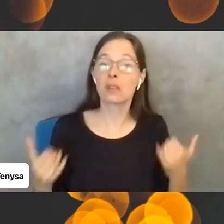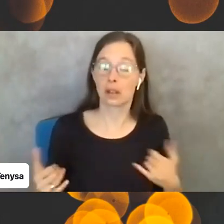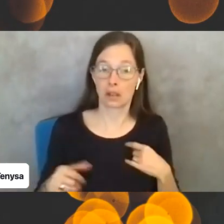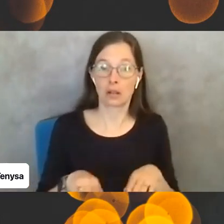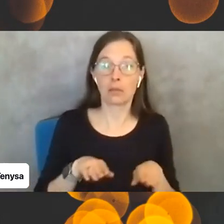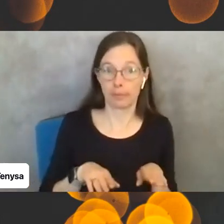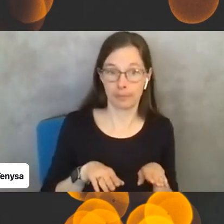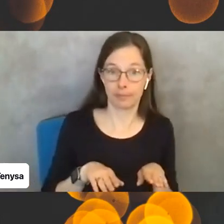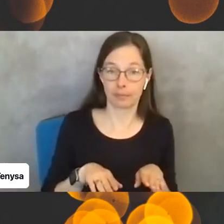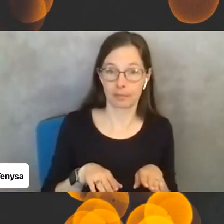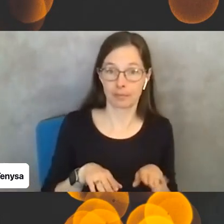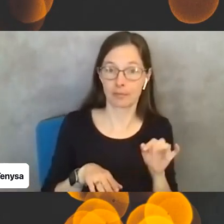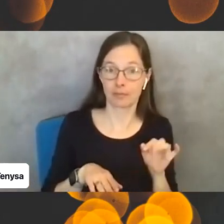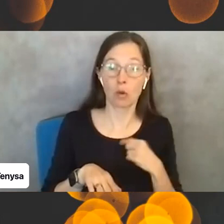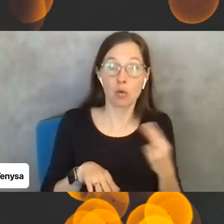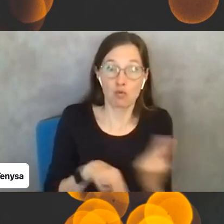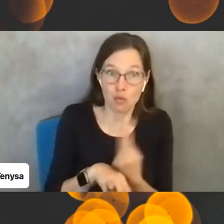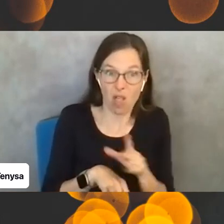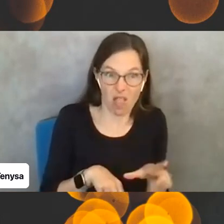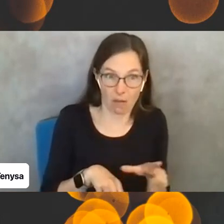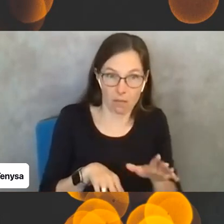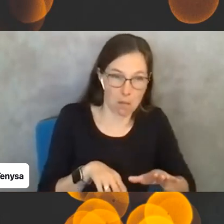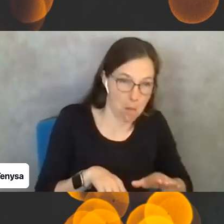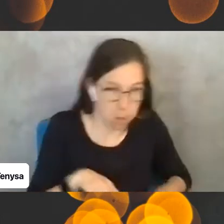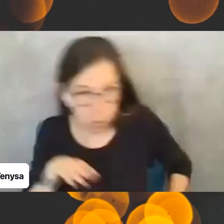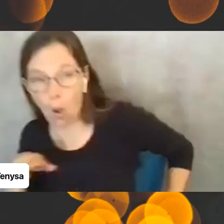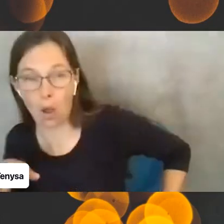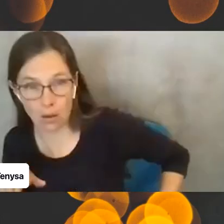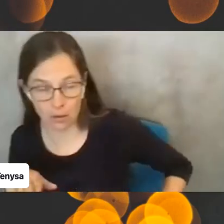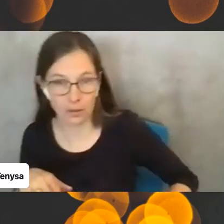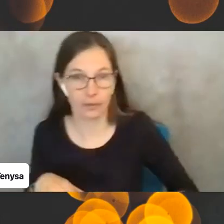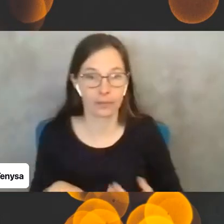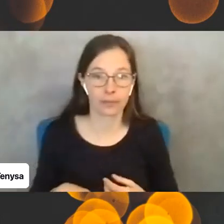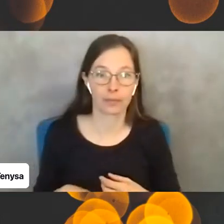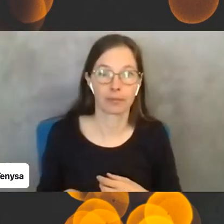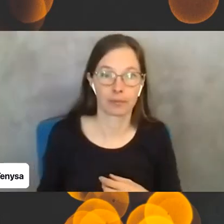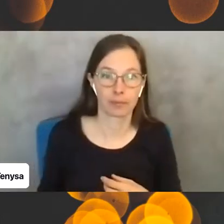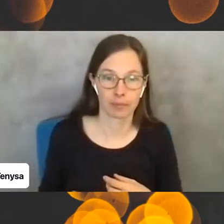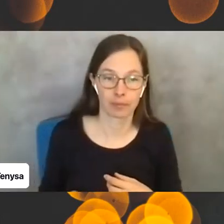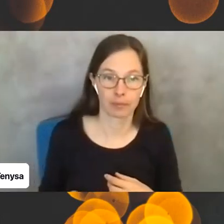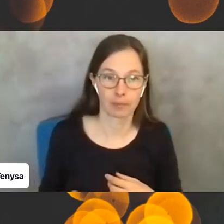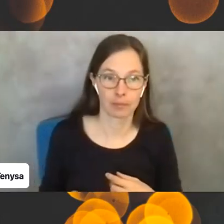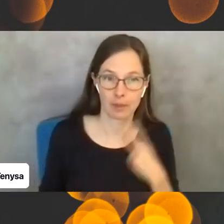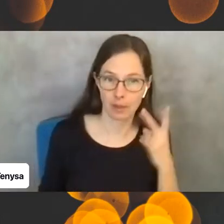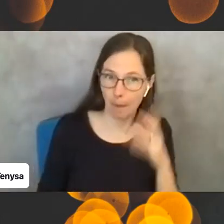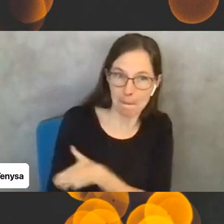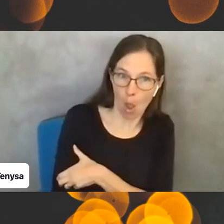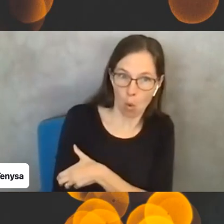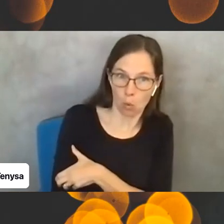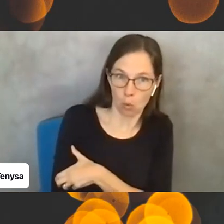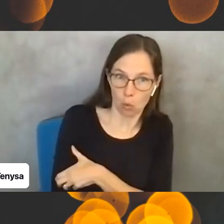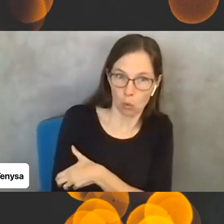on guard. But if I use my left leg to lunge forward in my attack, boom, there's power behind